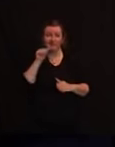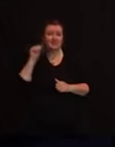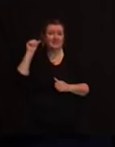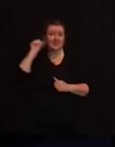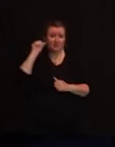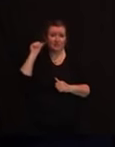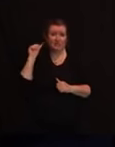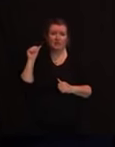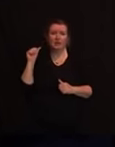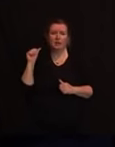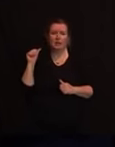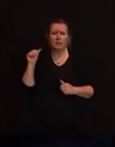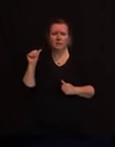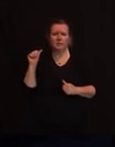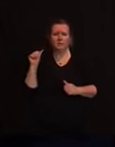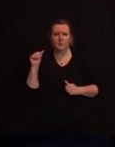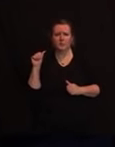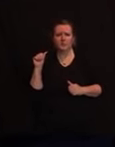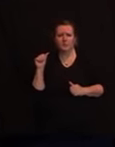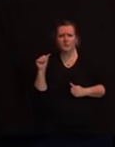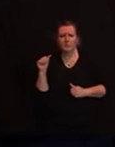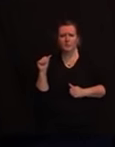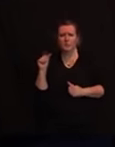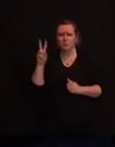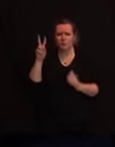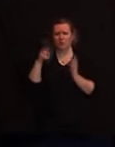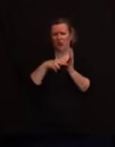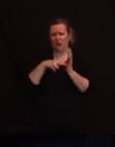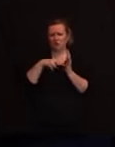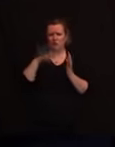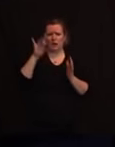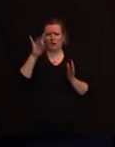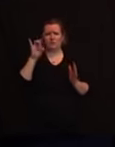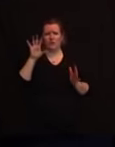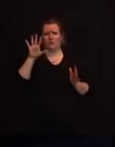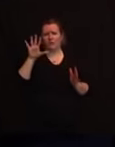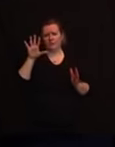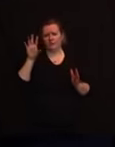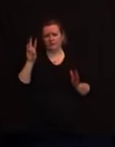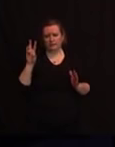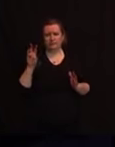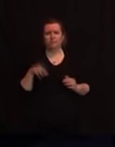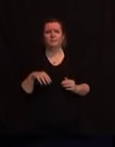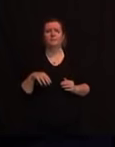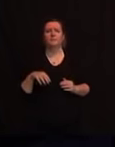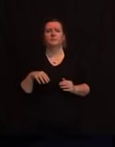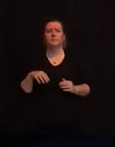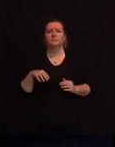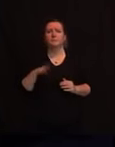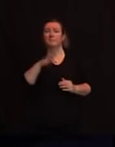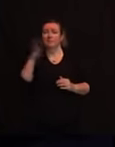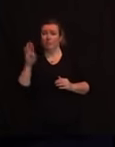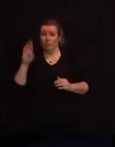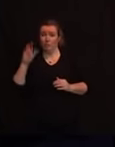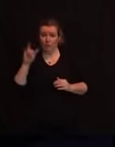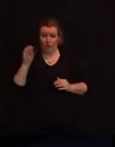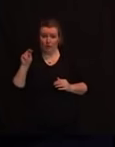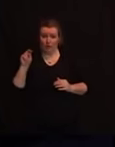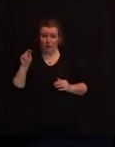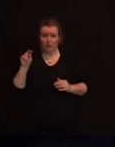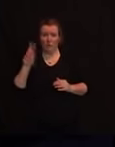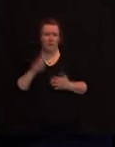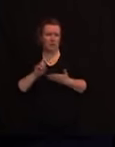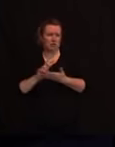up as we hear them, yesterday was 2,856. In Burlington County, 14 days ago